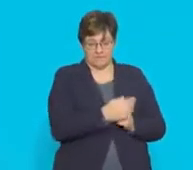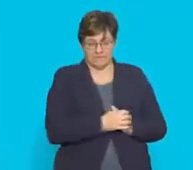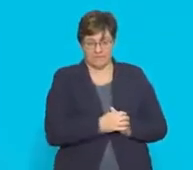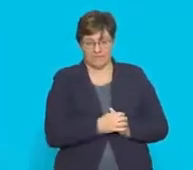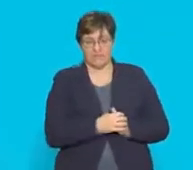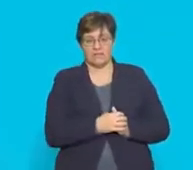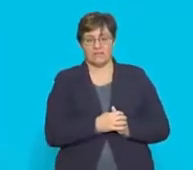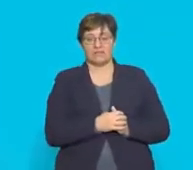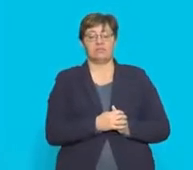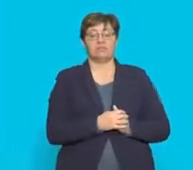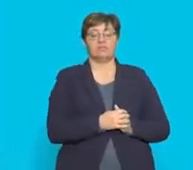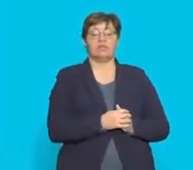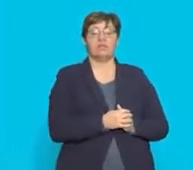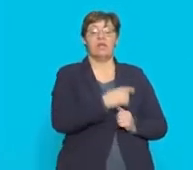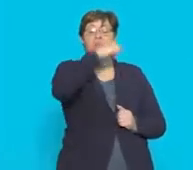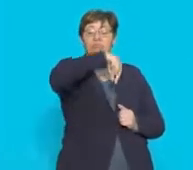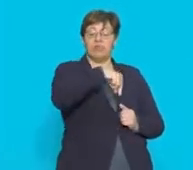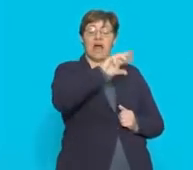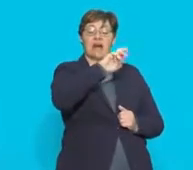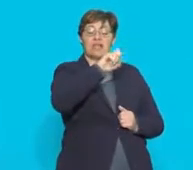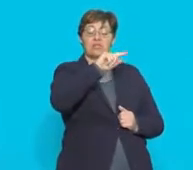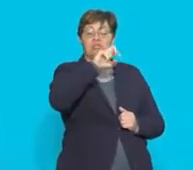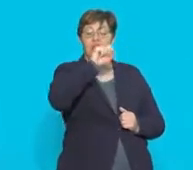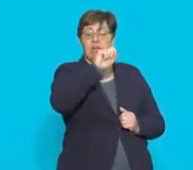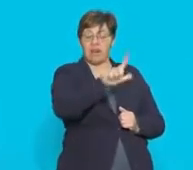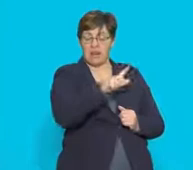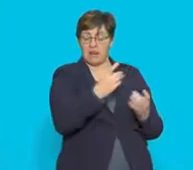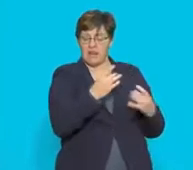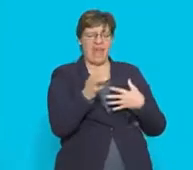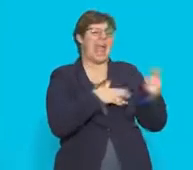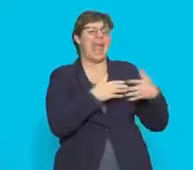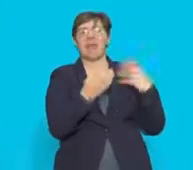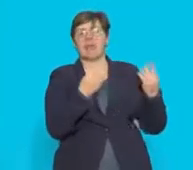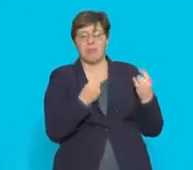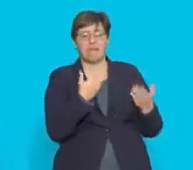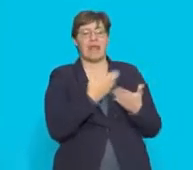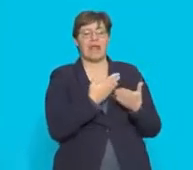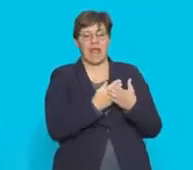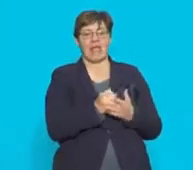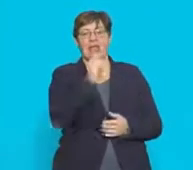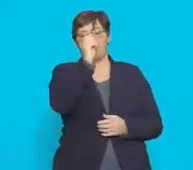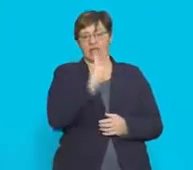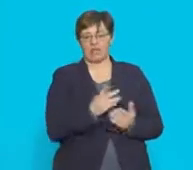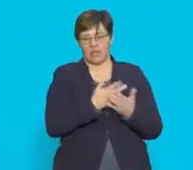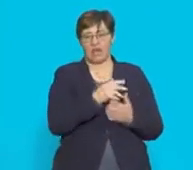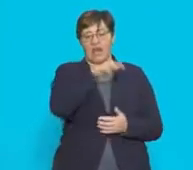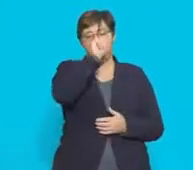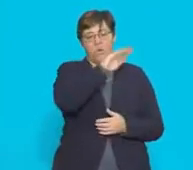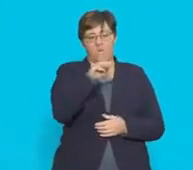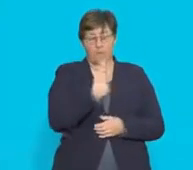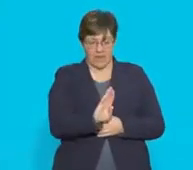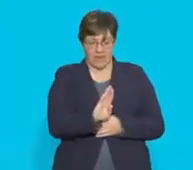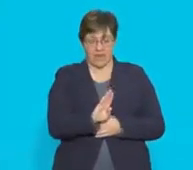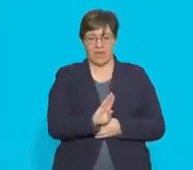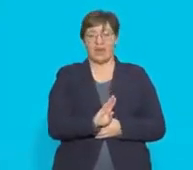So remember, rational numbers, we said these are any numbers that can be written in the form of a over b, where